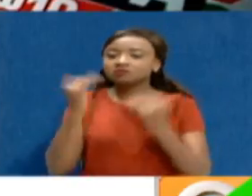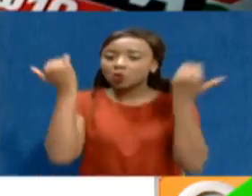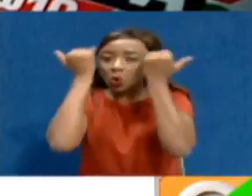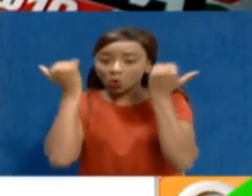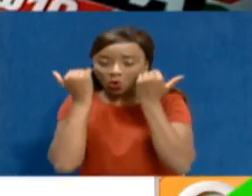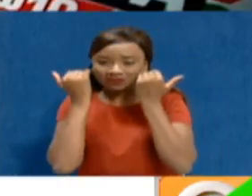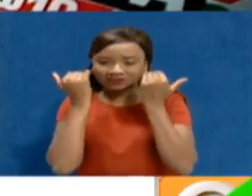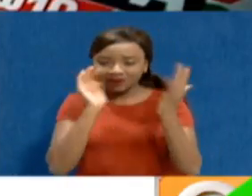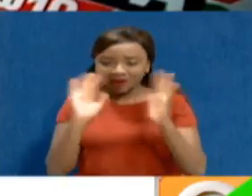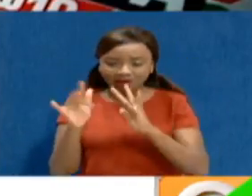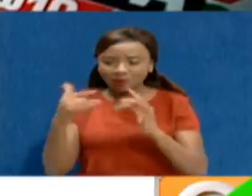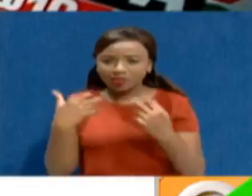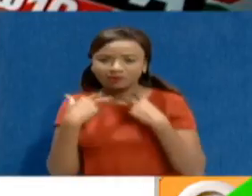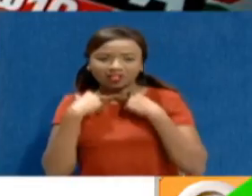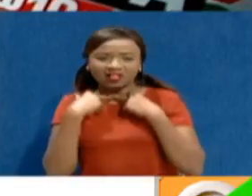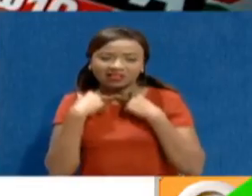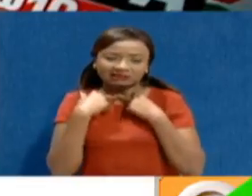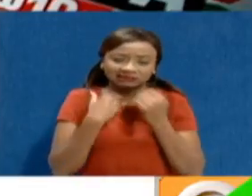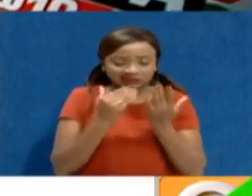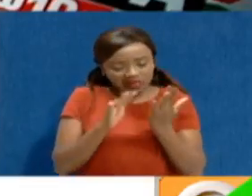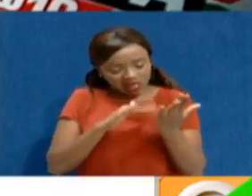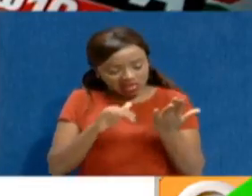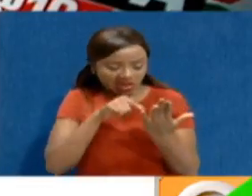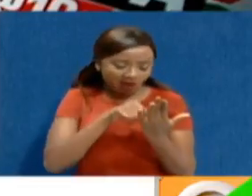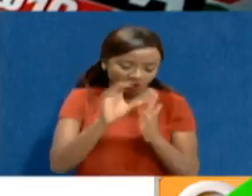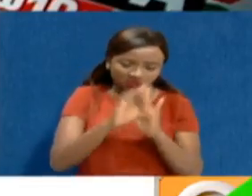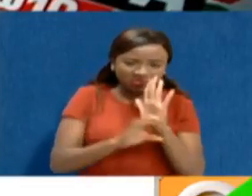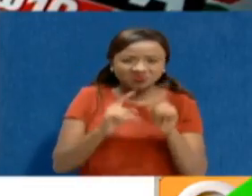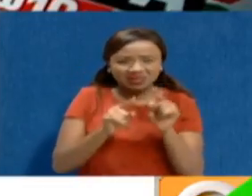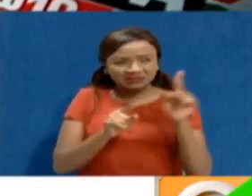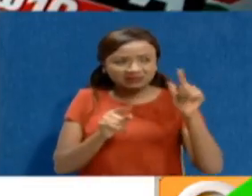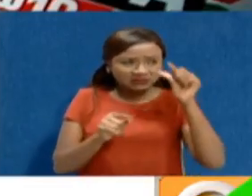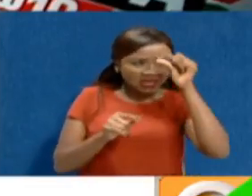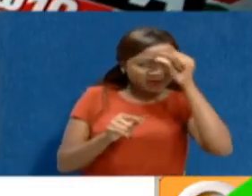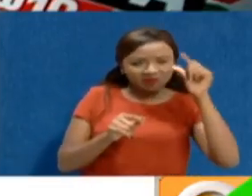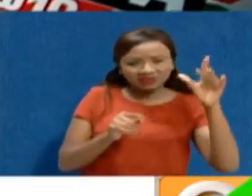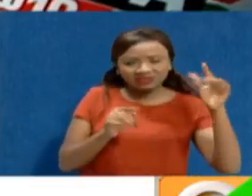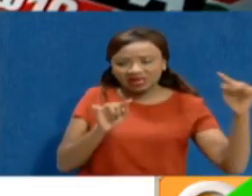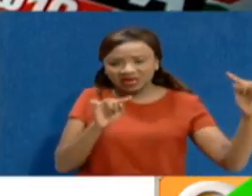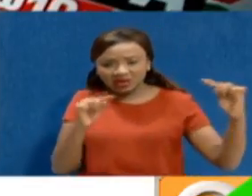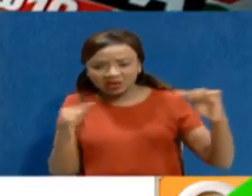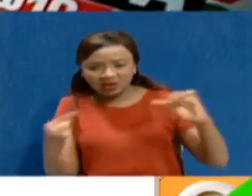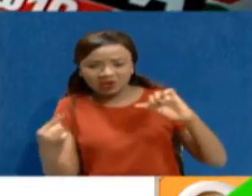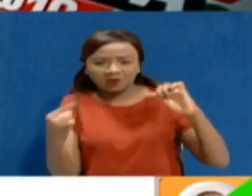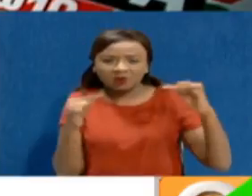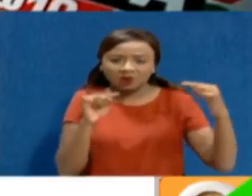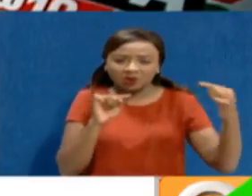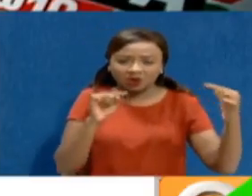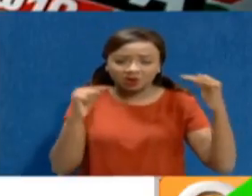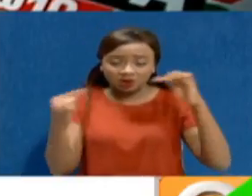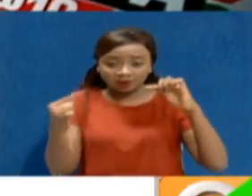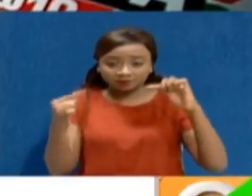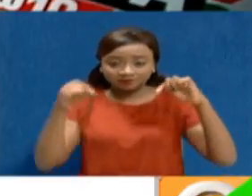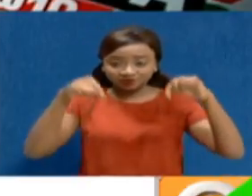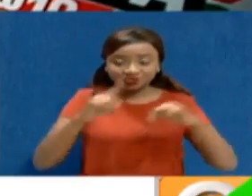caught between a progressive text of the Constitution and constant friction with an overbearing executive. On Katiba at 10